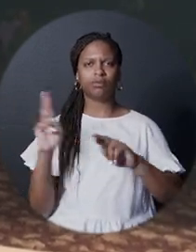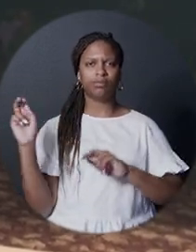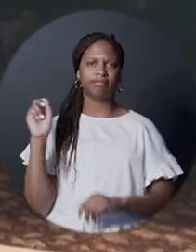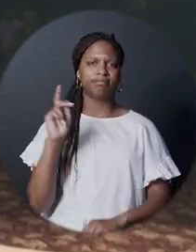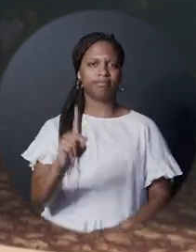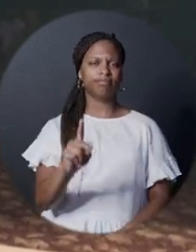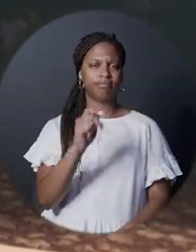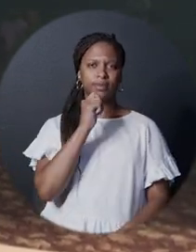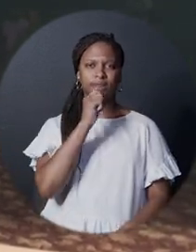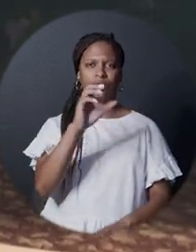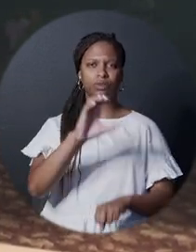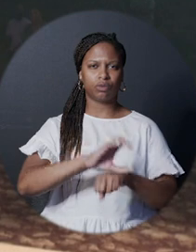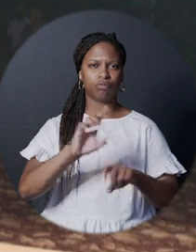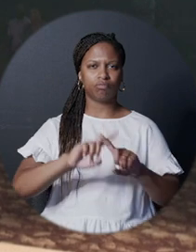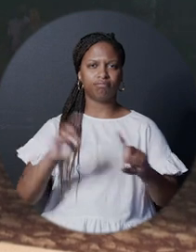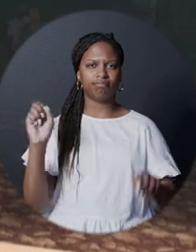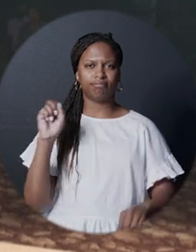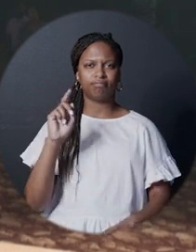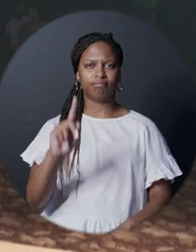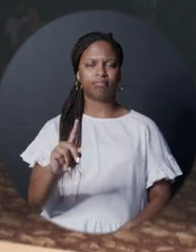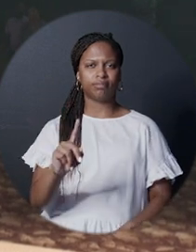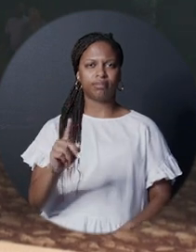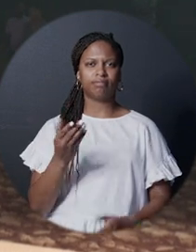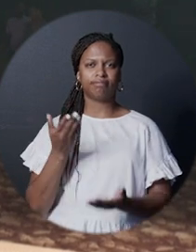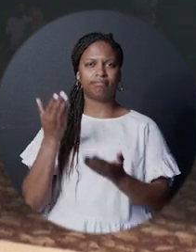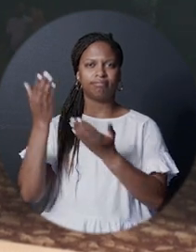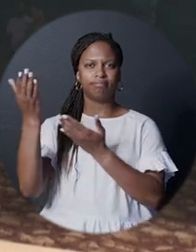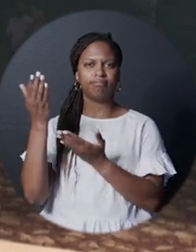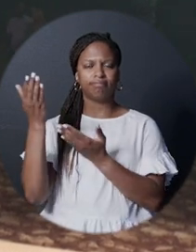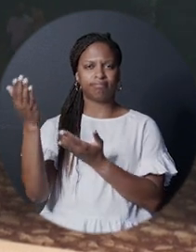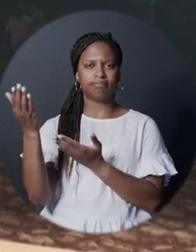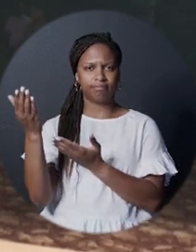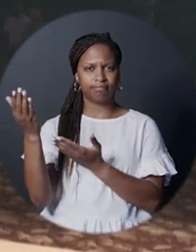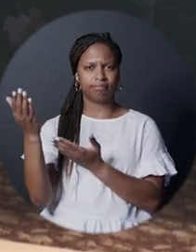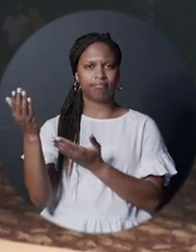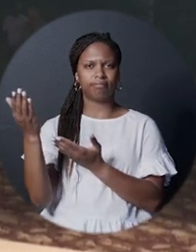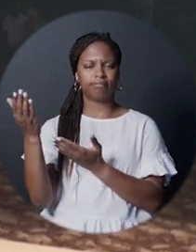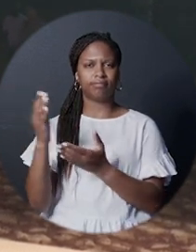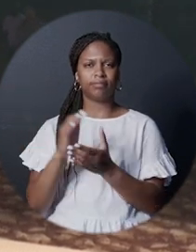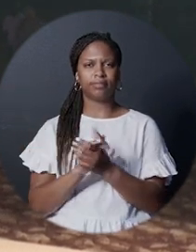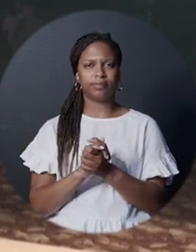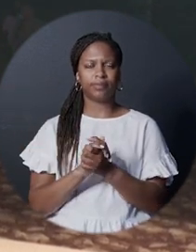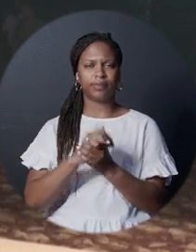ready to return, not just to church, but return unto me.